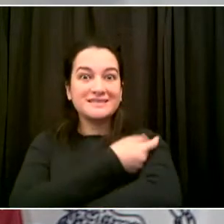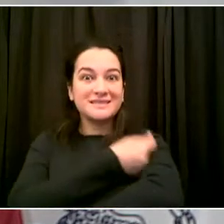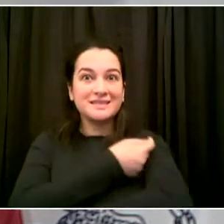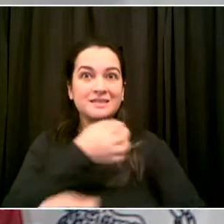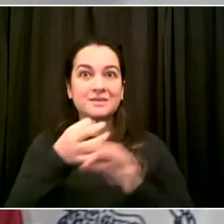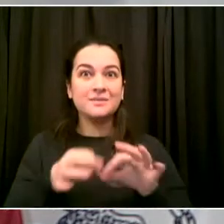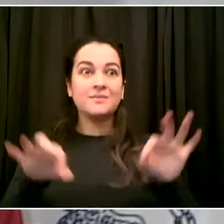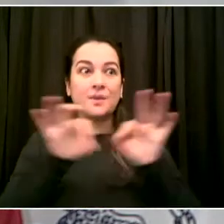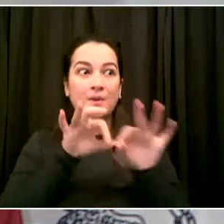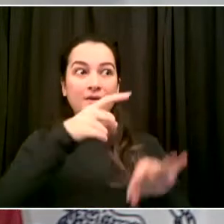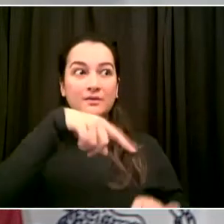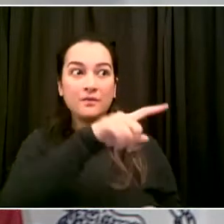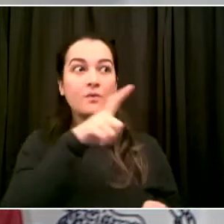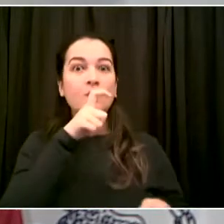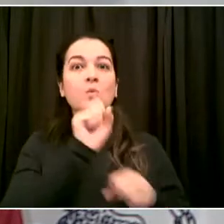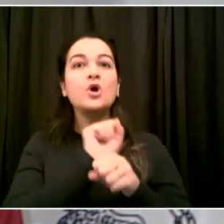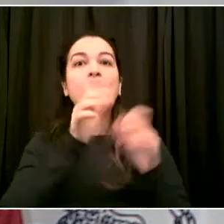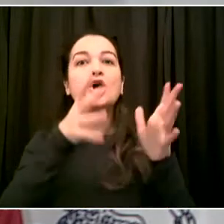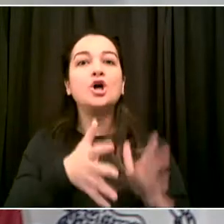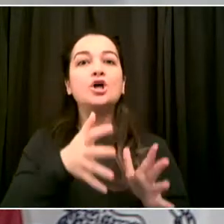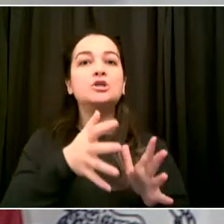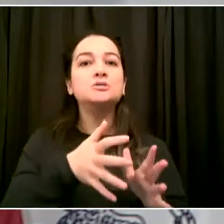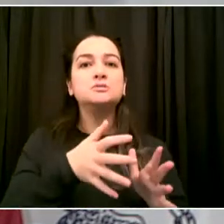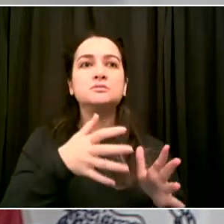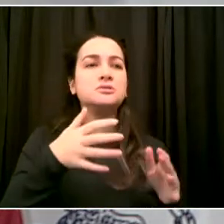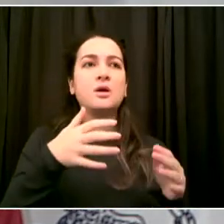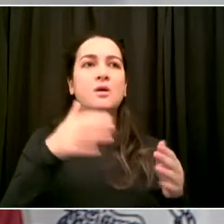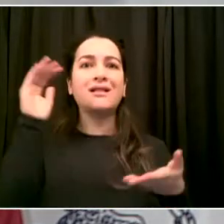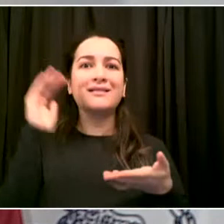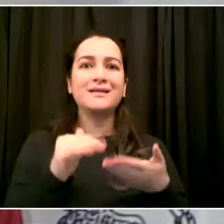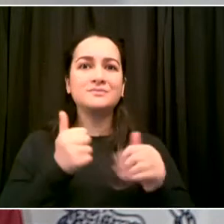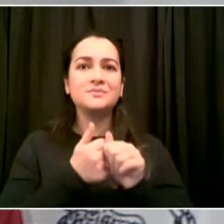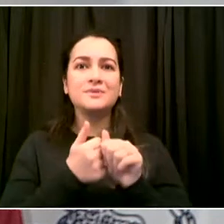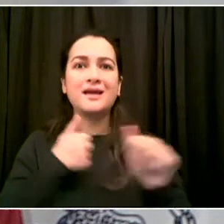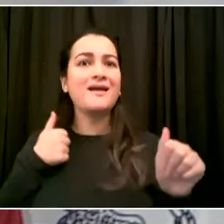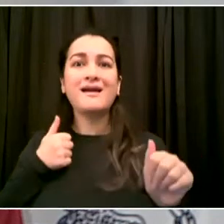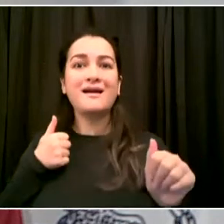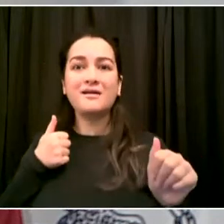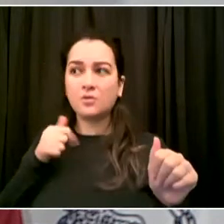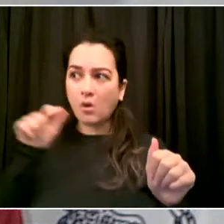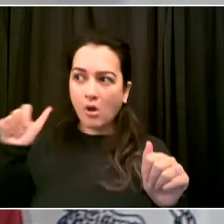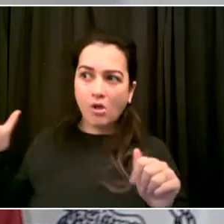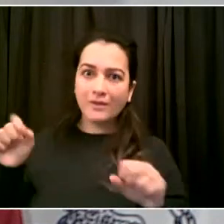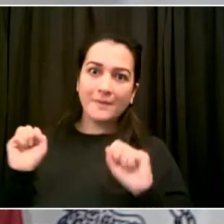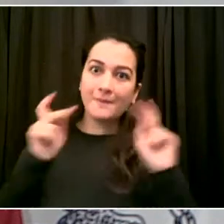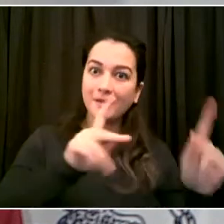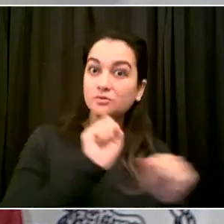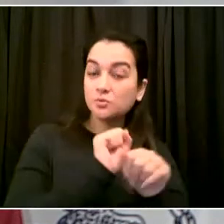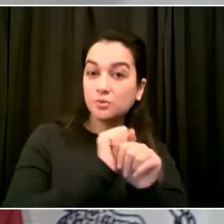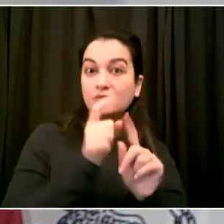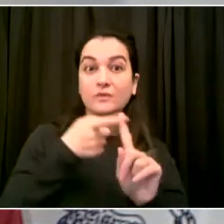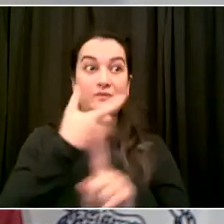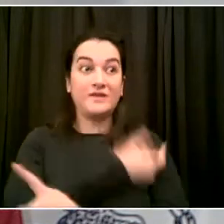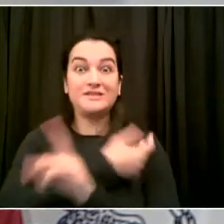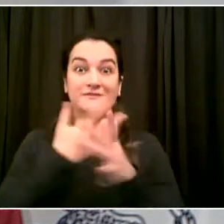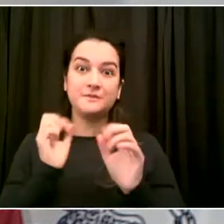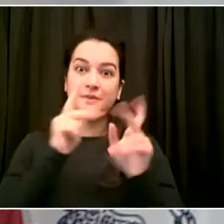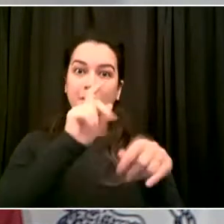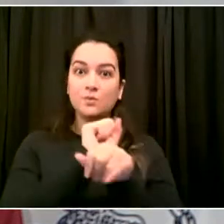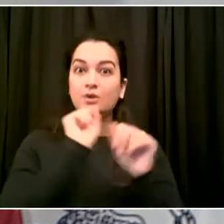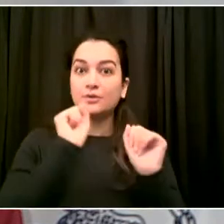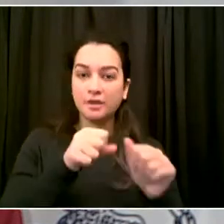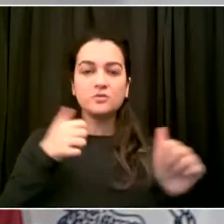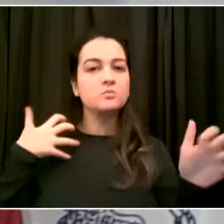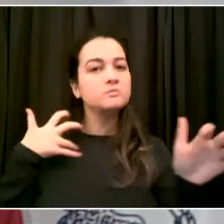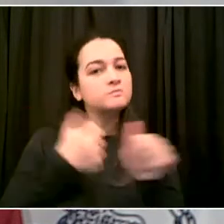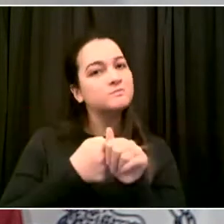a jury. Now remember, we're about to have Johnson & Johnson, which means a single dose vaccination. We can vaccinate people